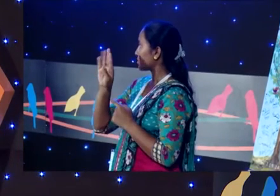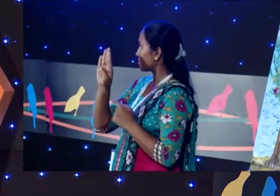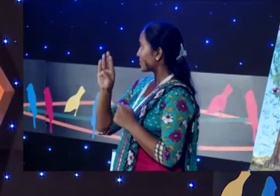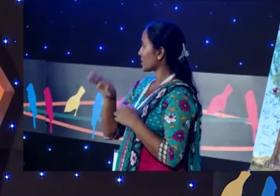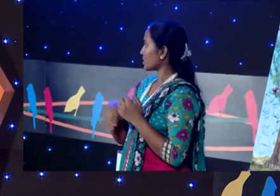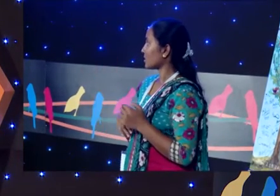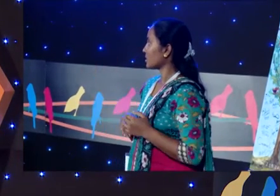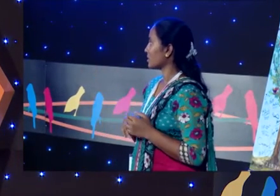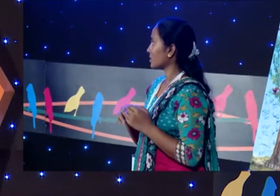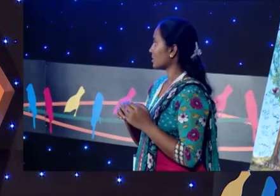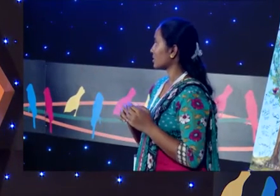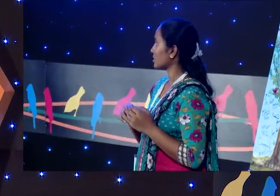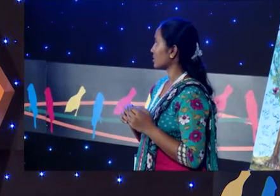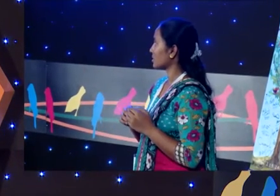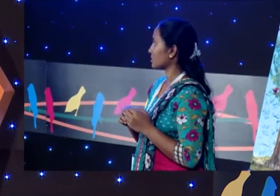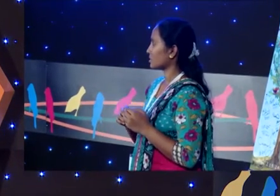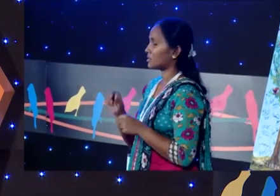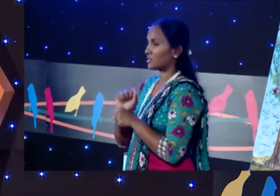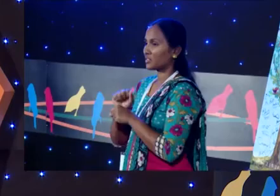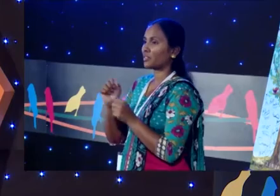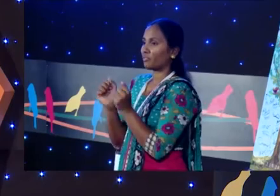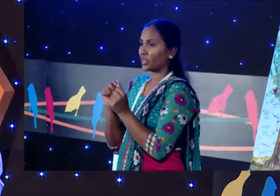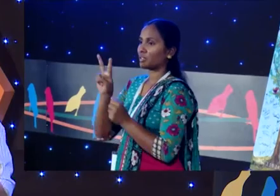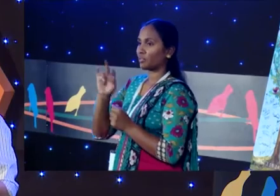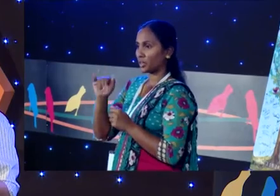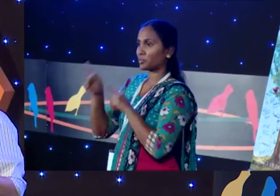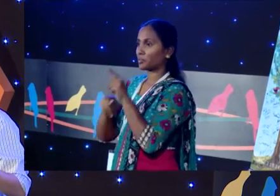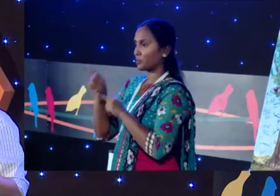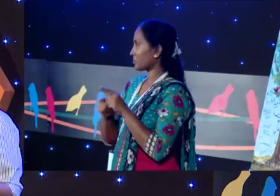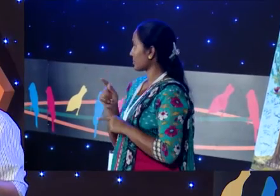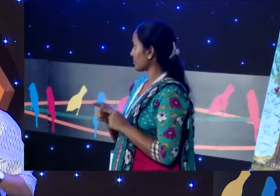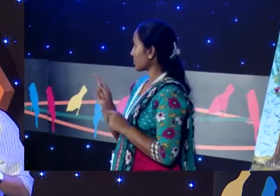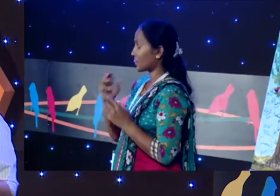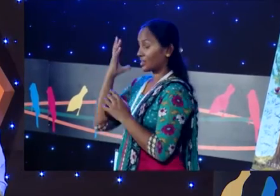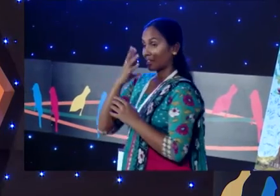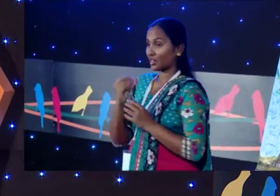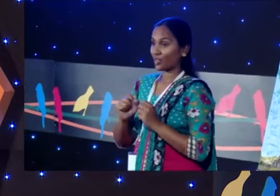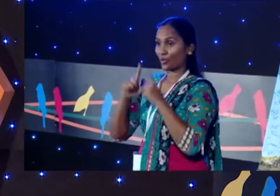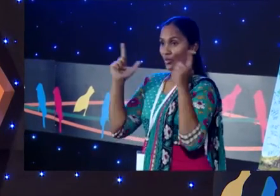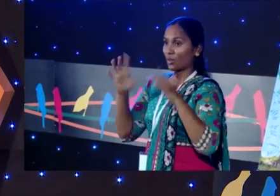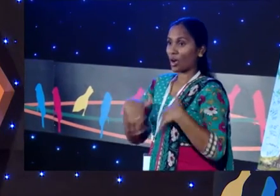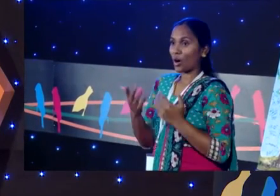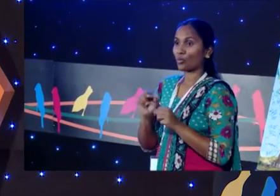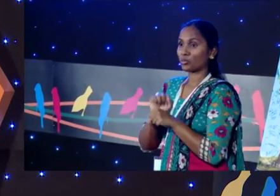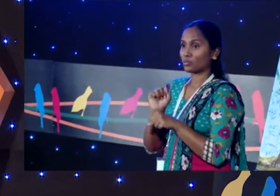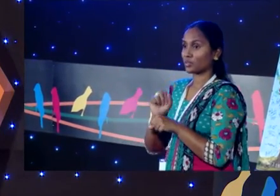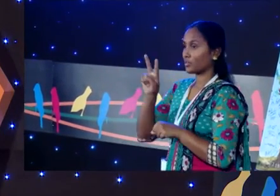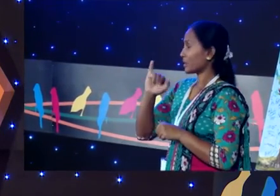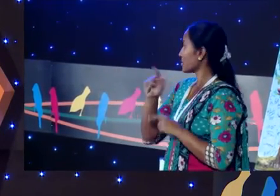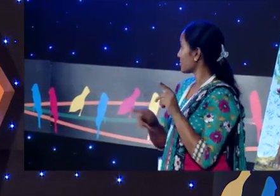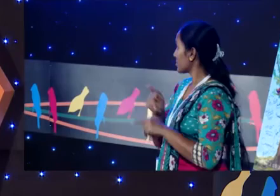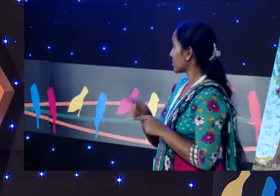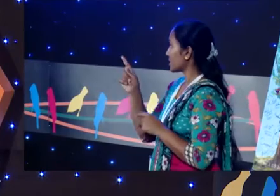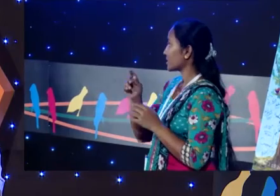photography club, run by visually impaired people. We were like, wow, I mean, photography and run by visually impaired people. So we